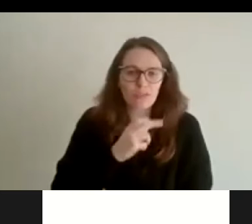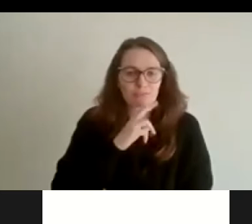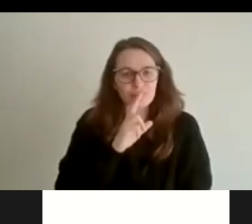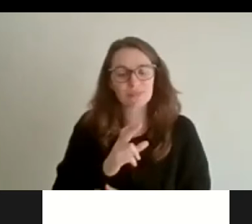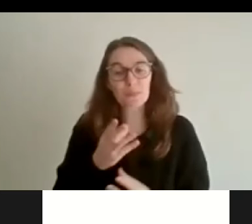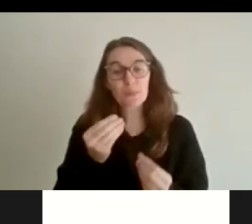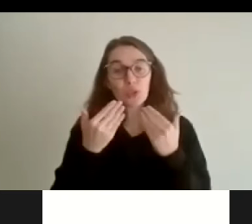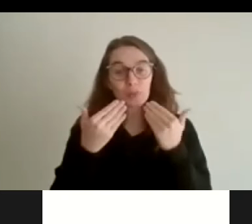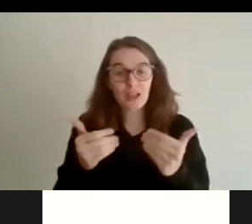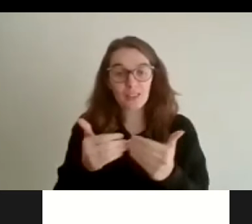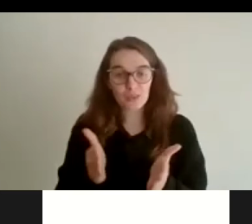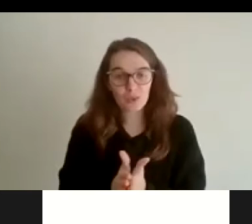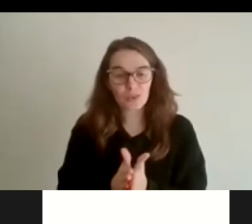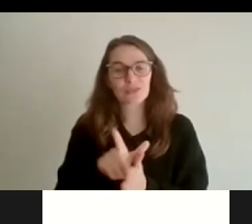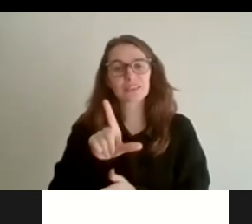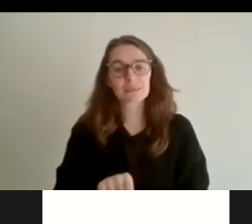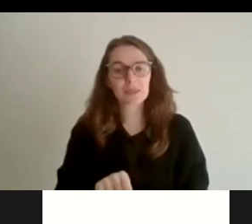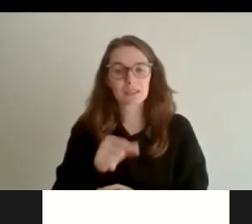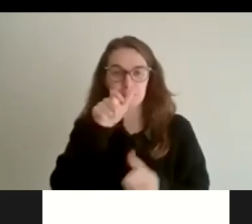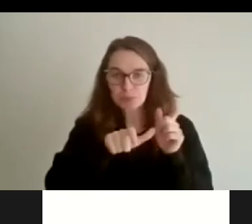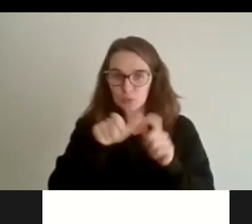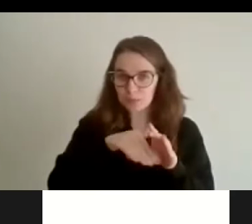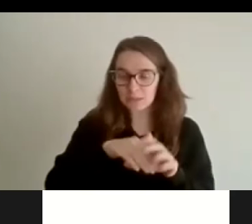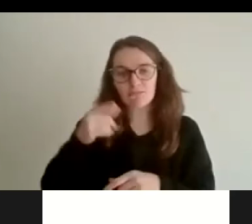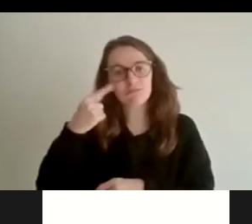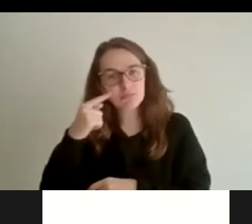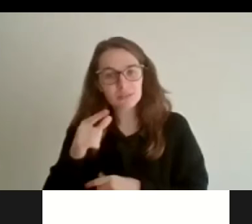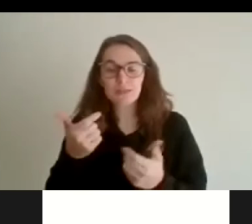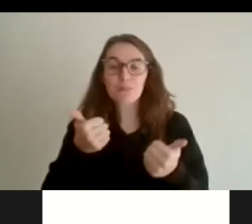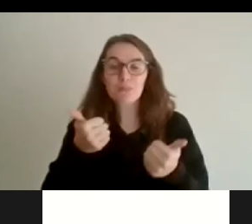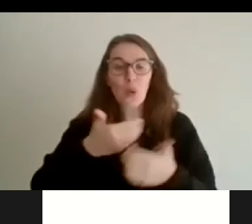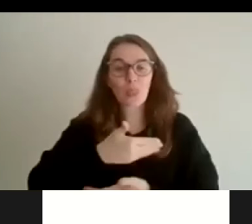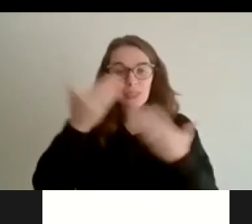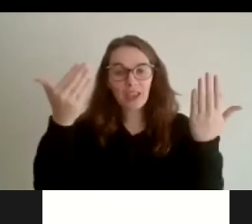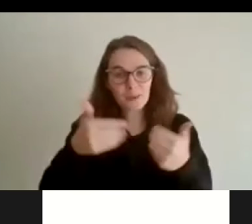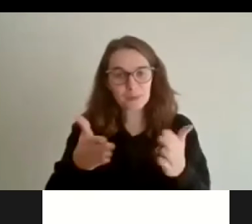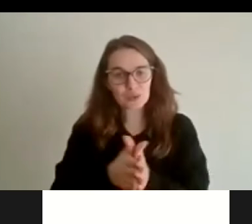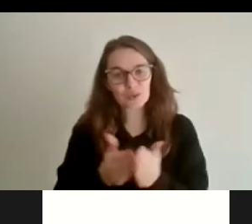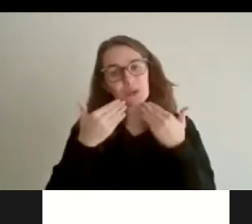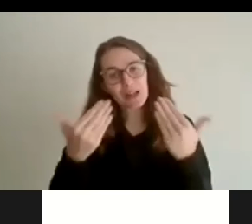everyone, both attendees and panelists, and have a lovely day. Thank you and goodbye.